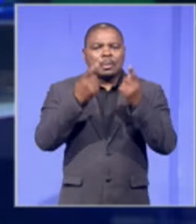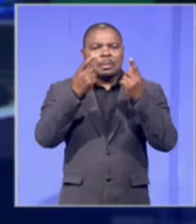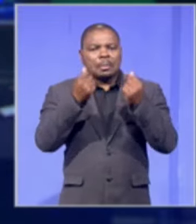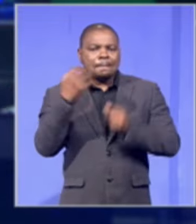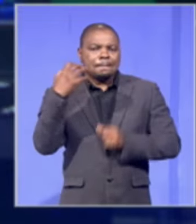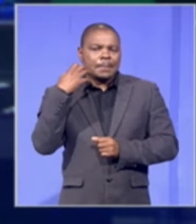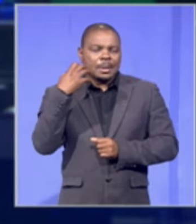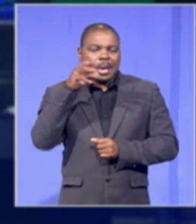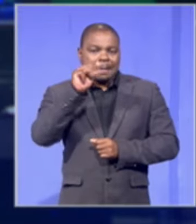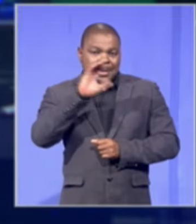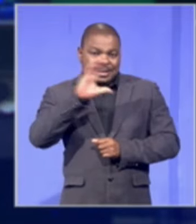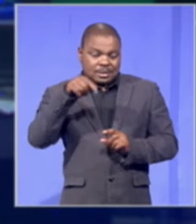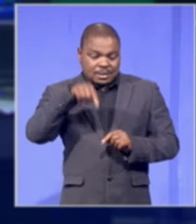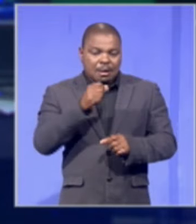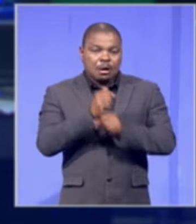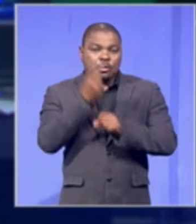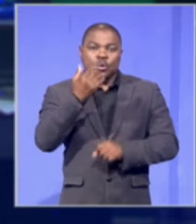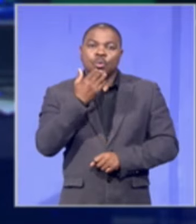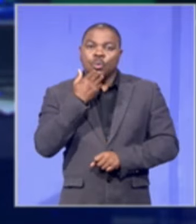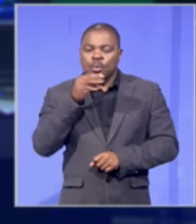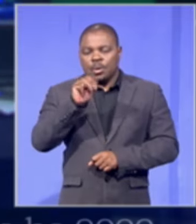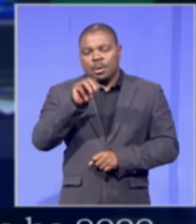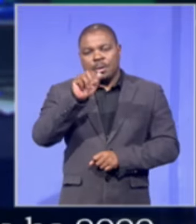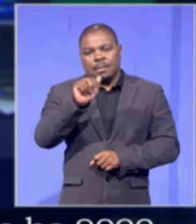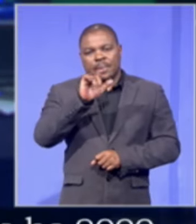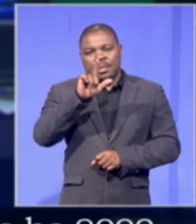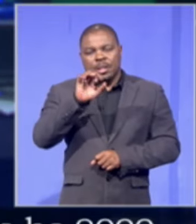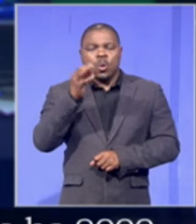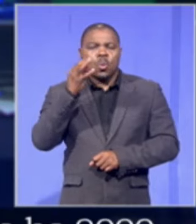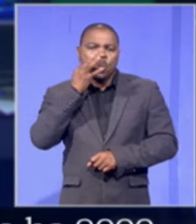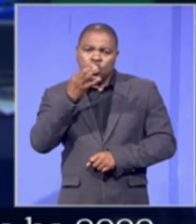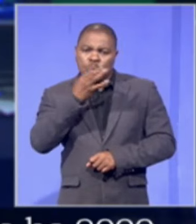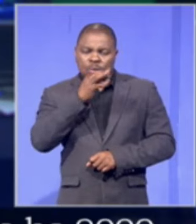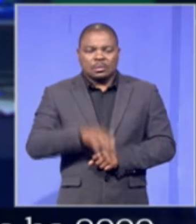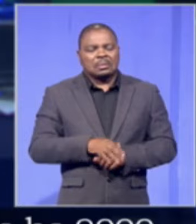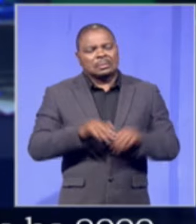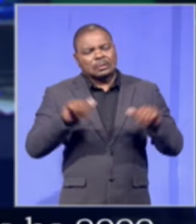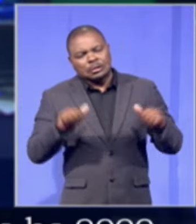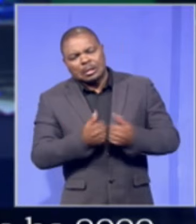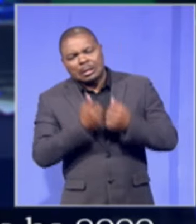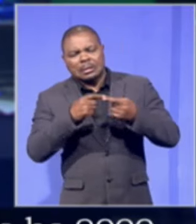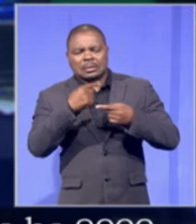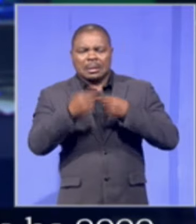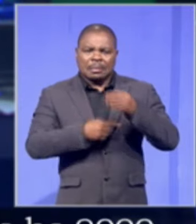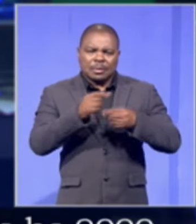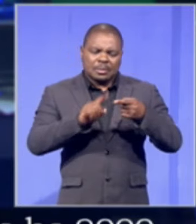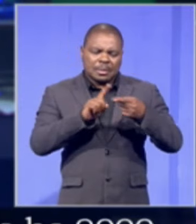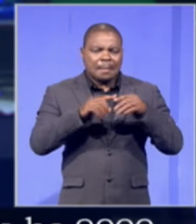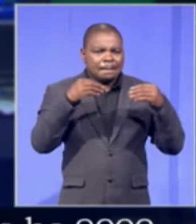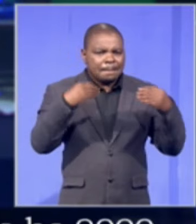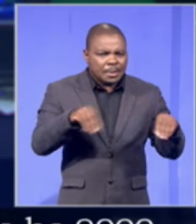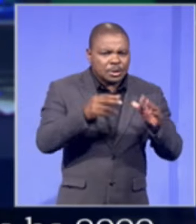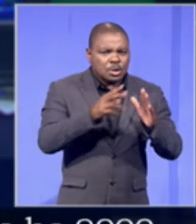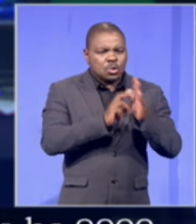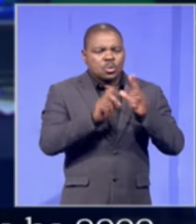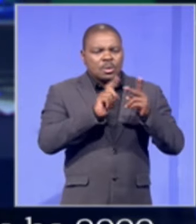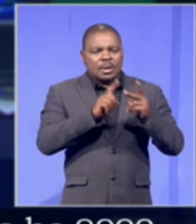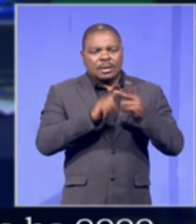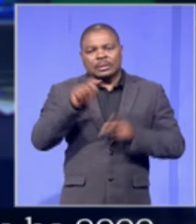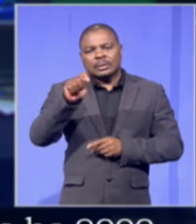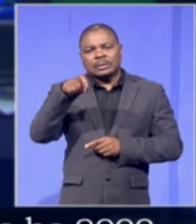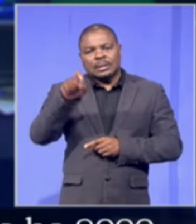Gauteng Lebogang Maile le re diphephetso tse kenyeletsang melawana le dipehelo tsa tsamaiso ya kgwebo le tjhelete ya